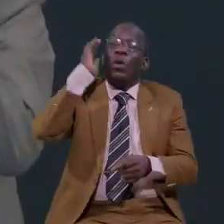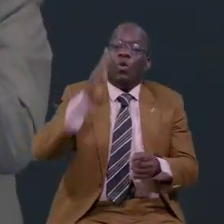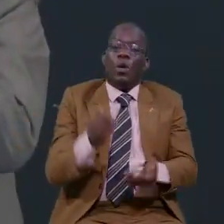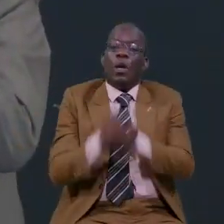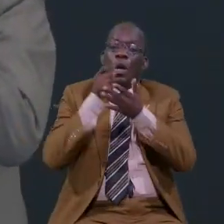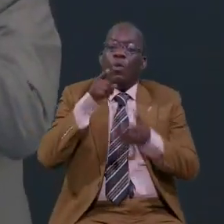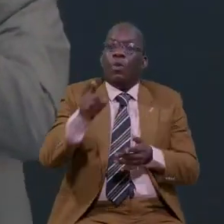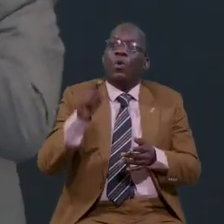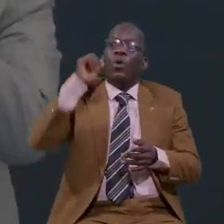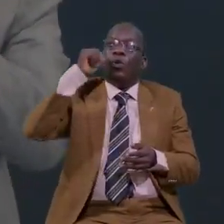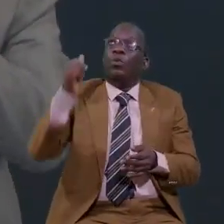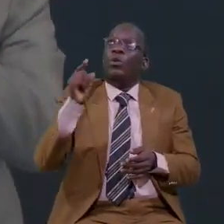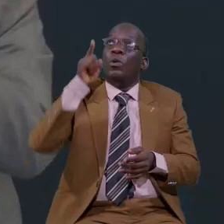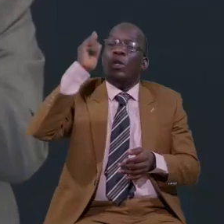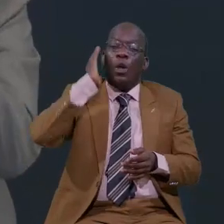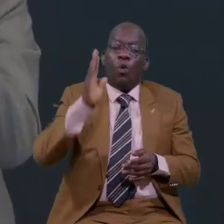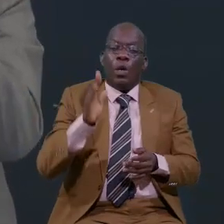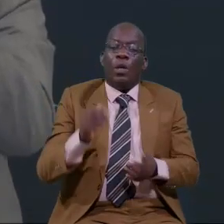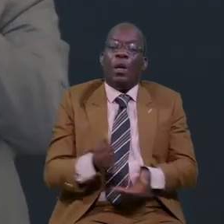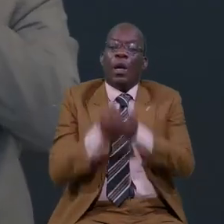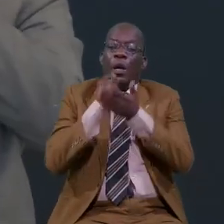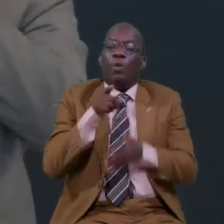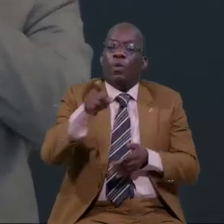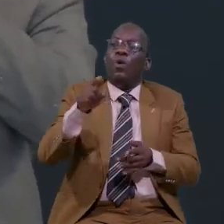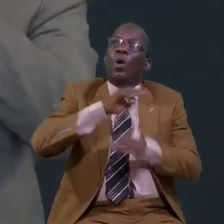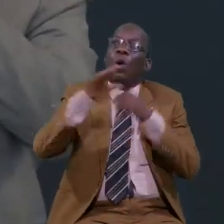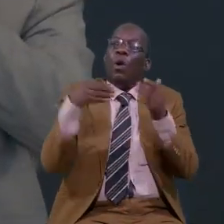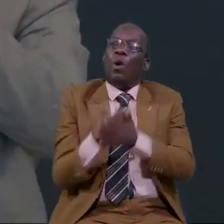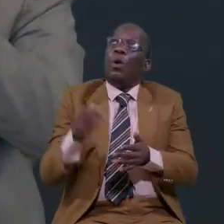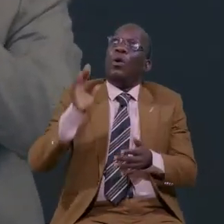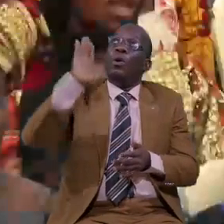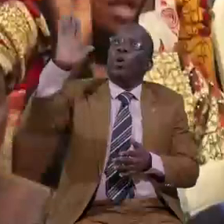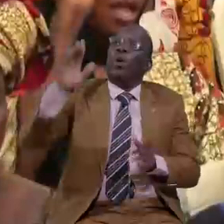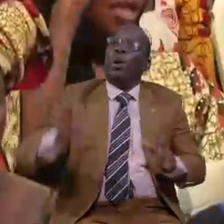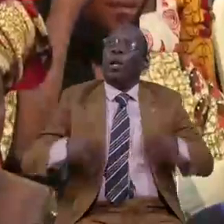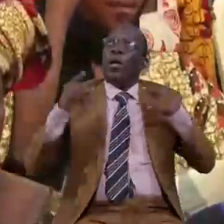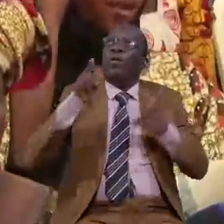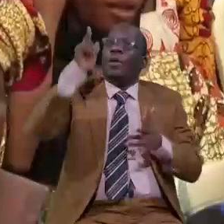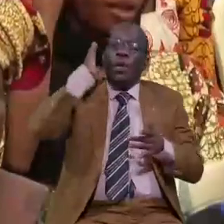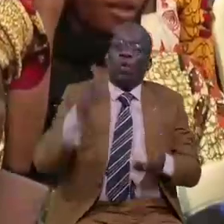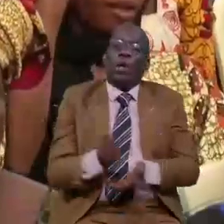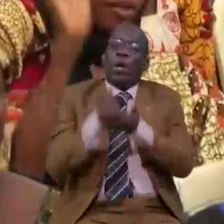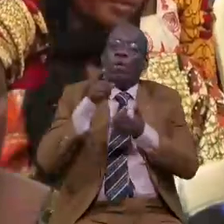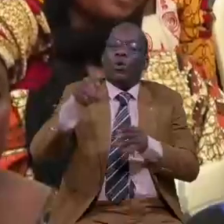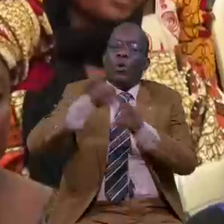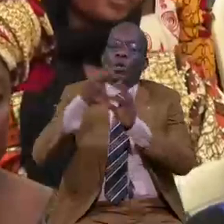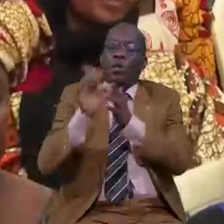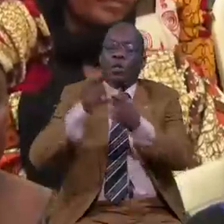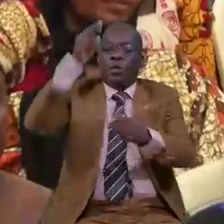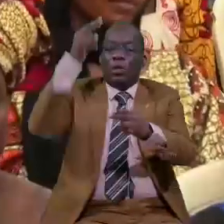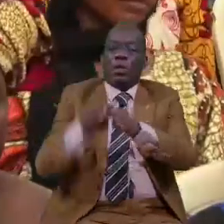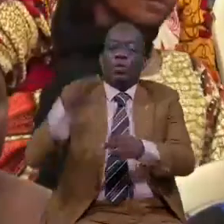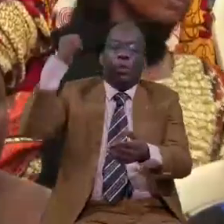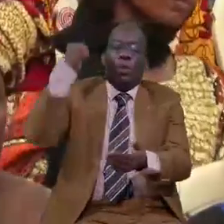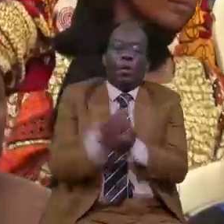will help you. All your life, it will help you in Jesus' name. Look at